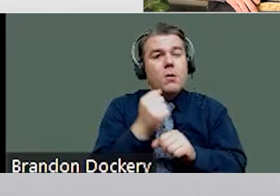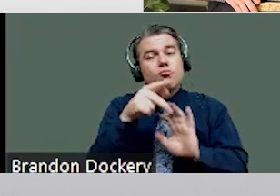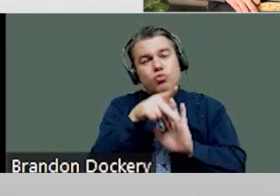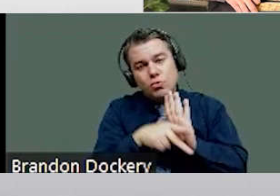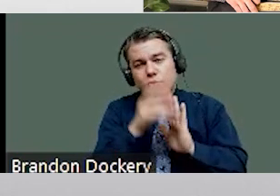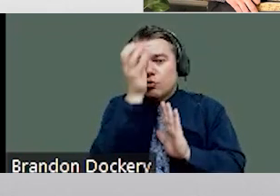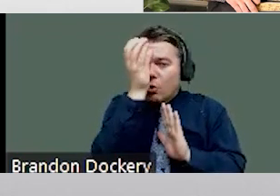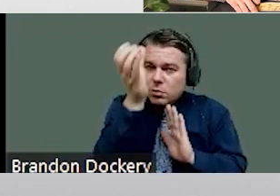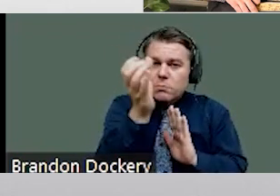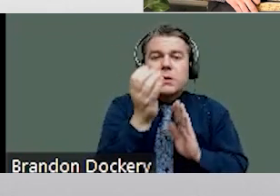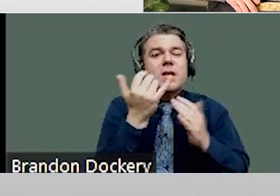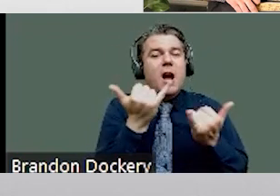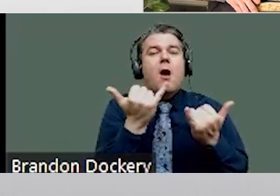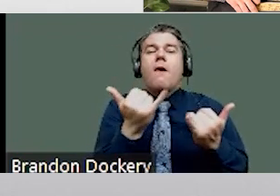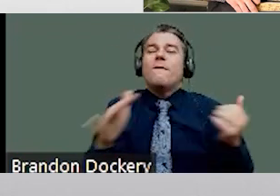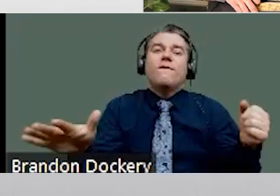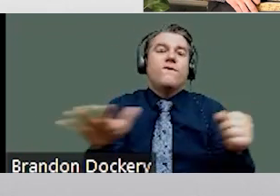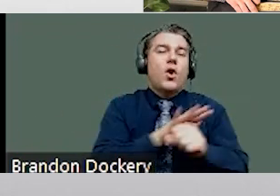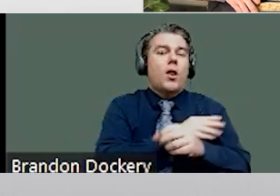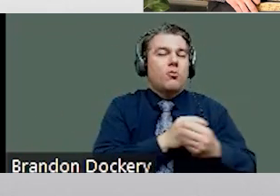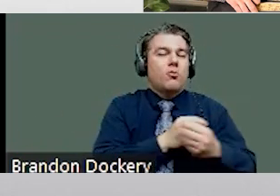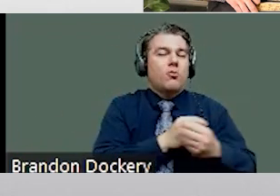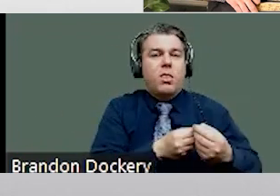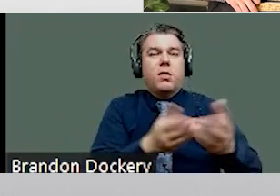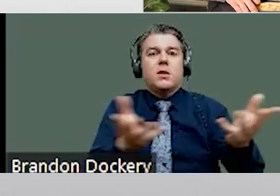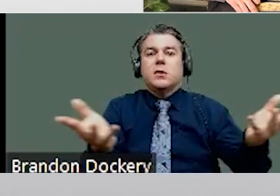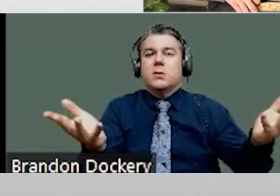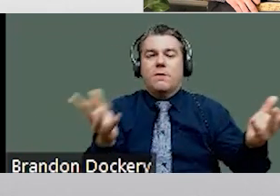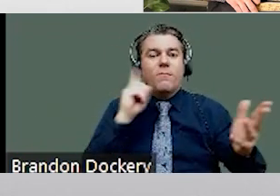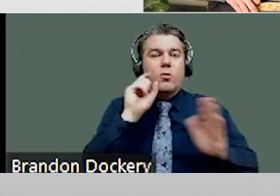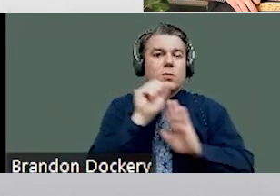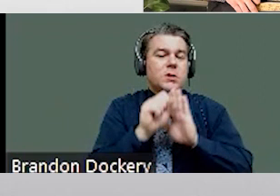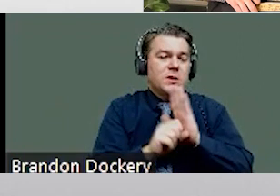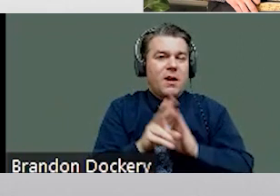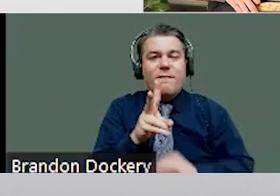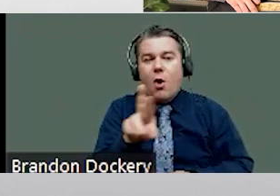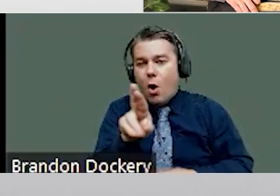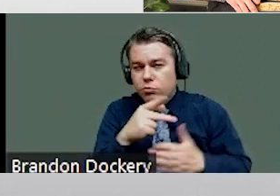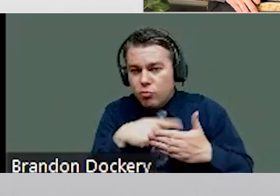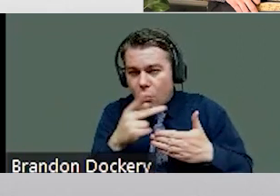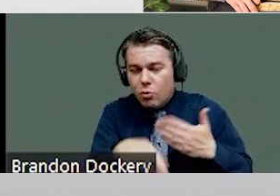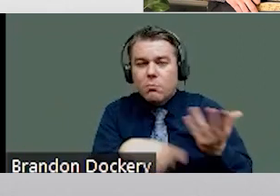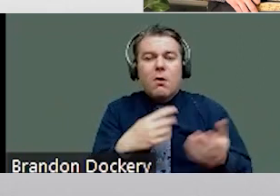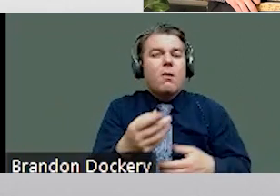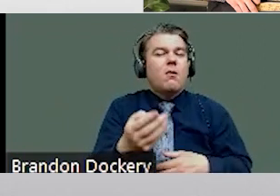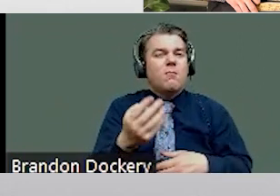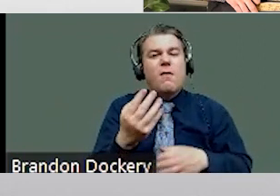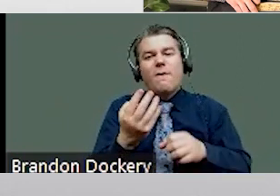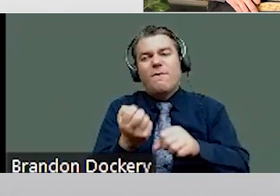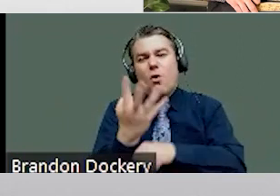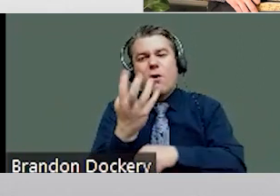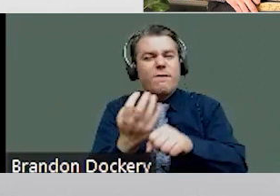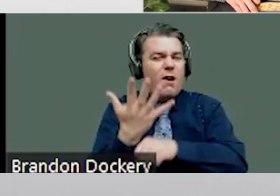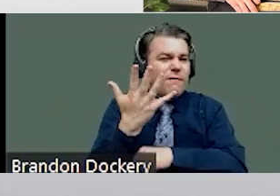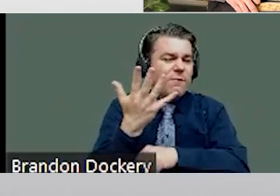concepts had now been fully released into state VR programs, and in 4 or 5 years